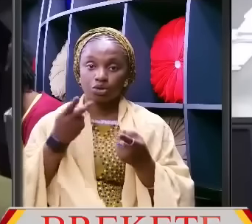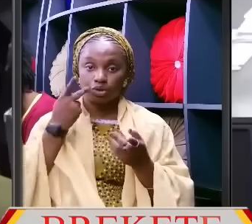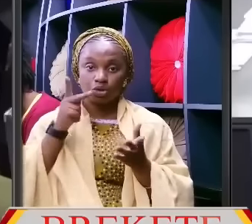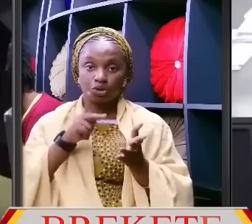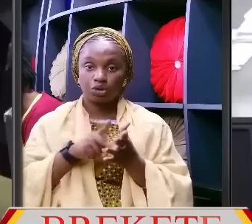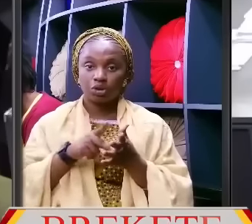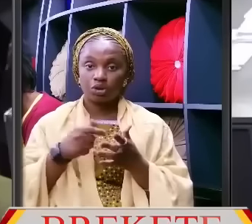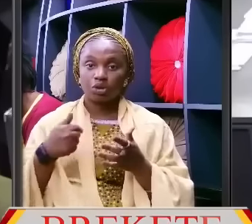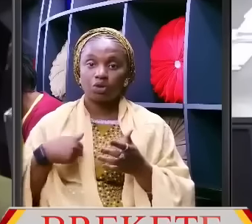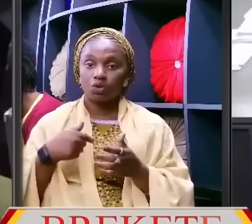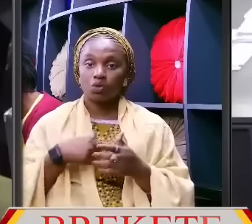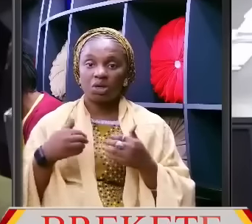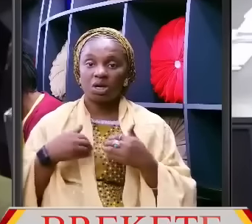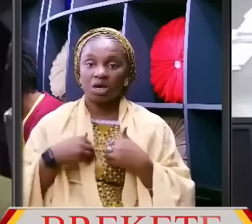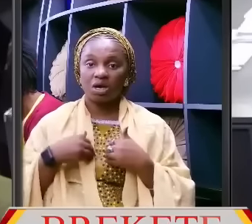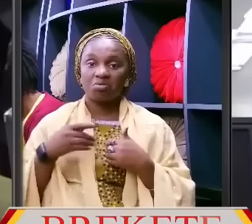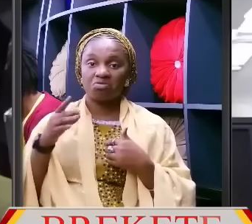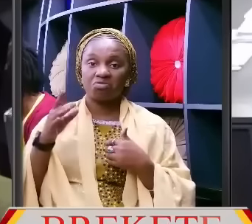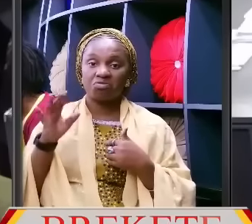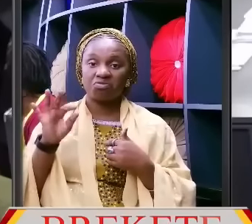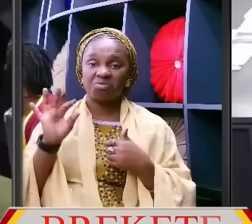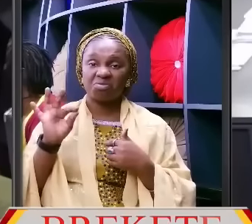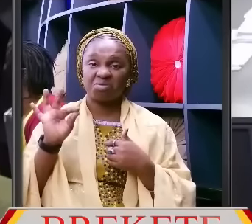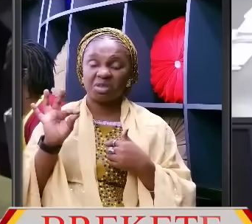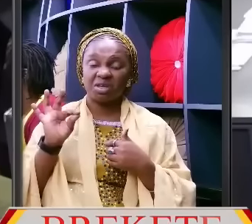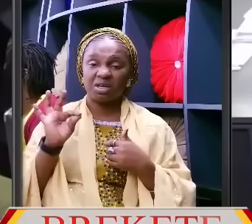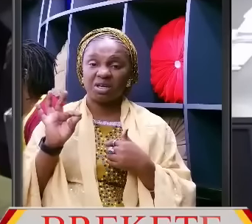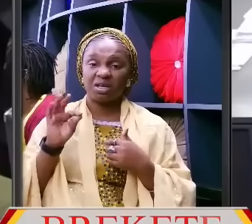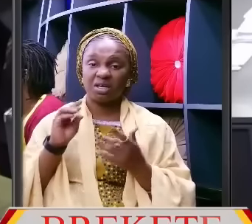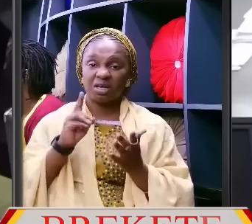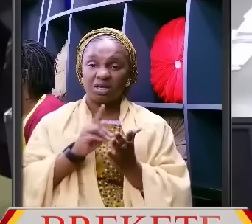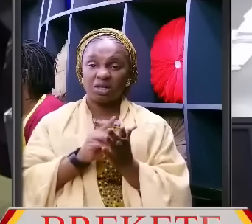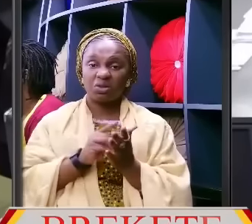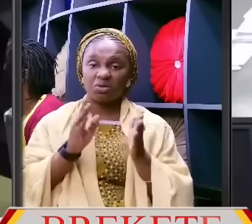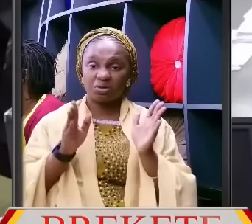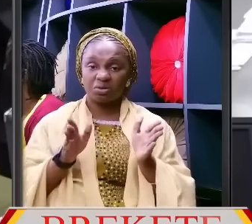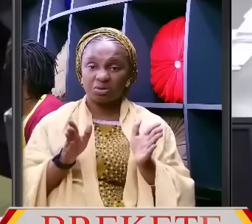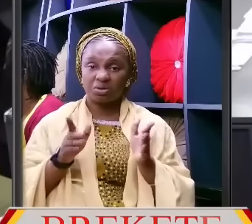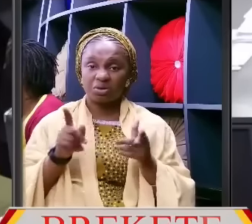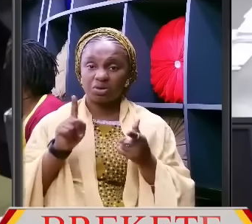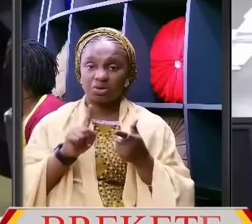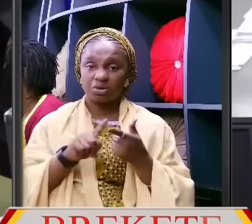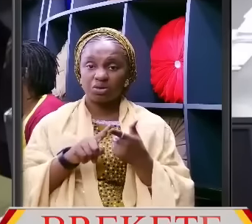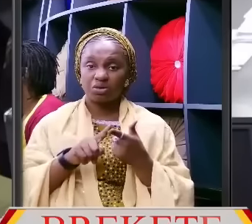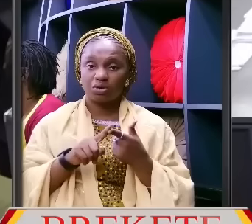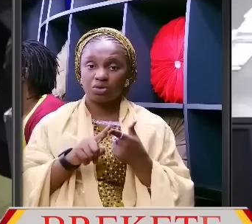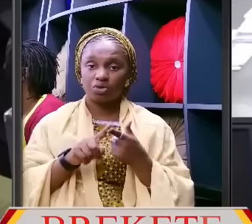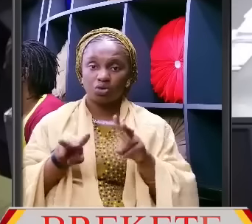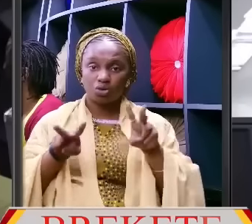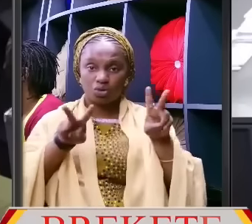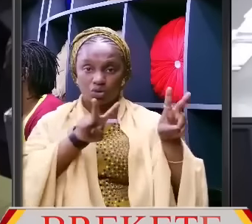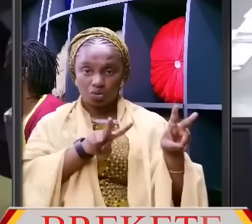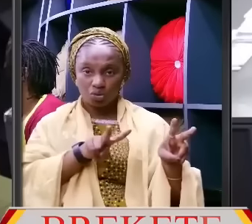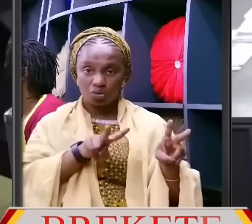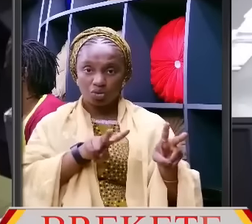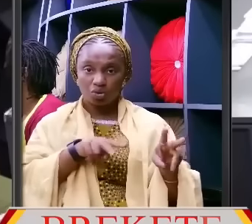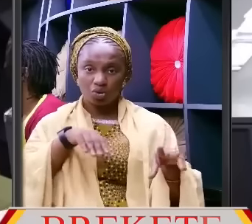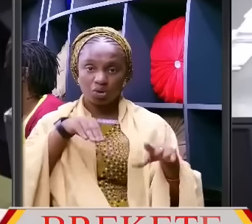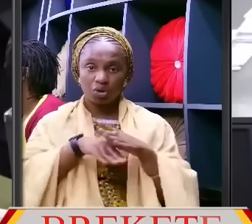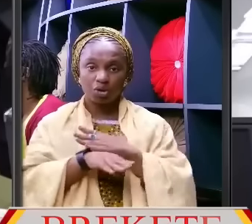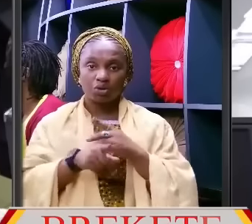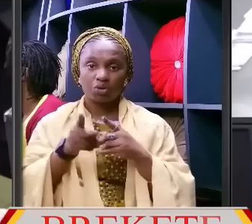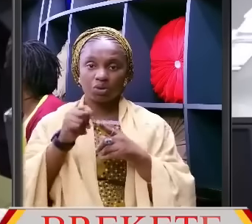Now 9 where we greasy before we tire, say the rest will not go fit see them again. 9.